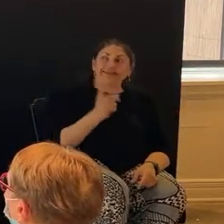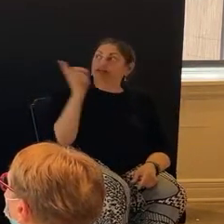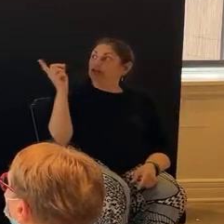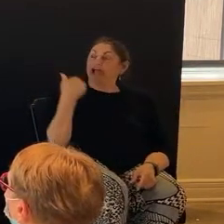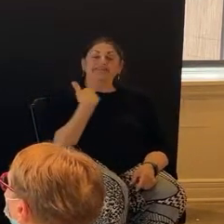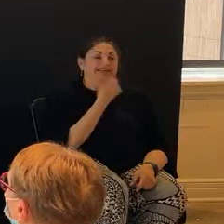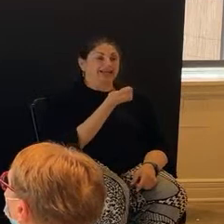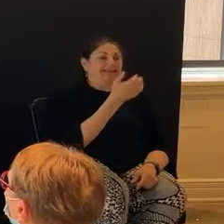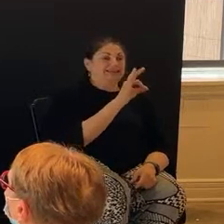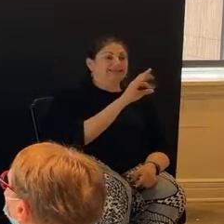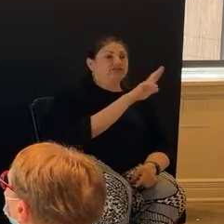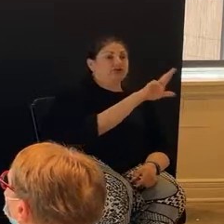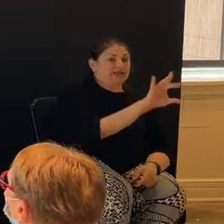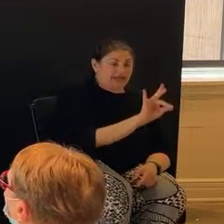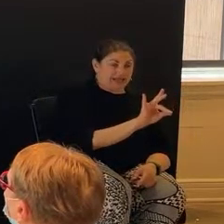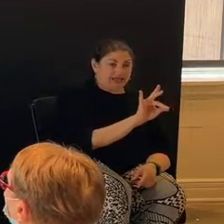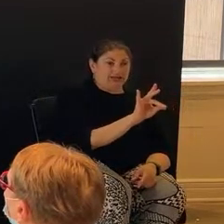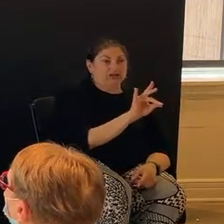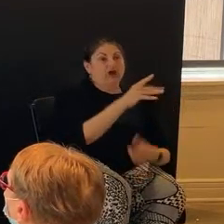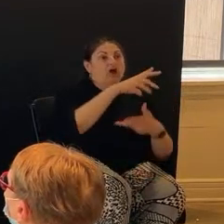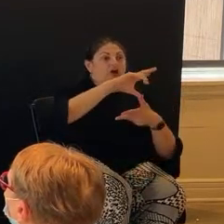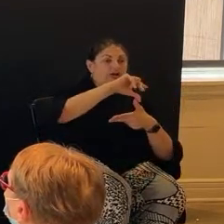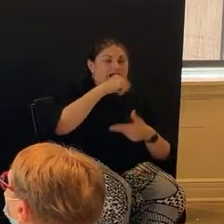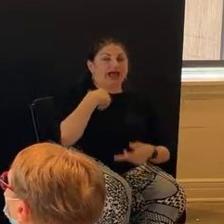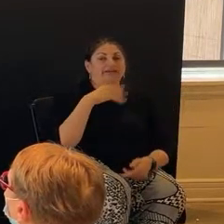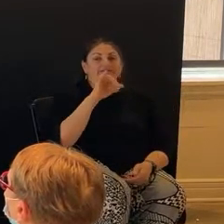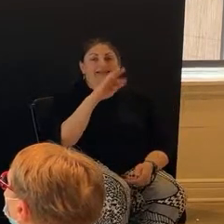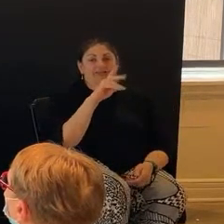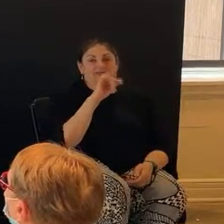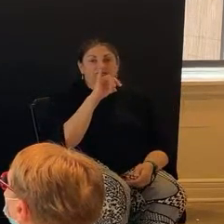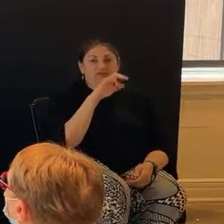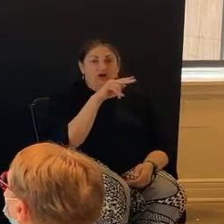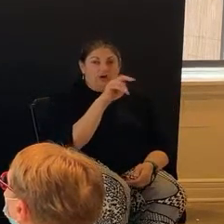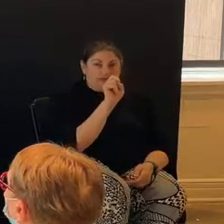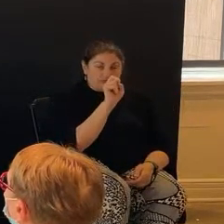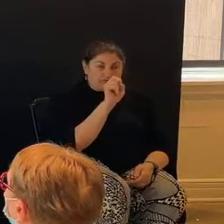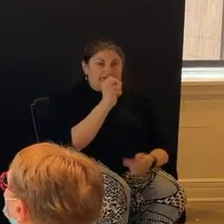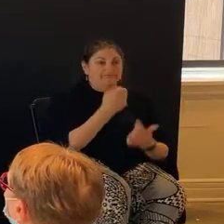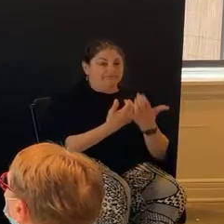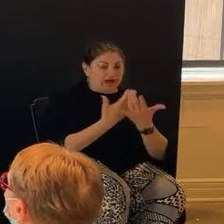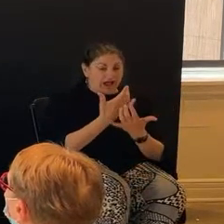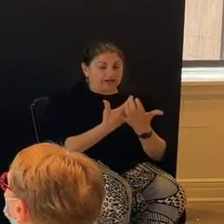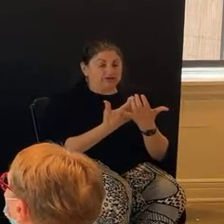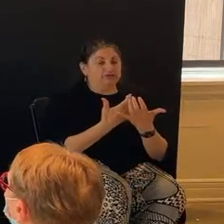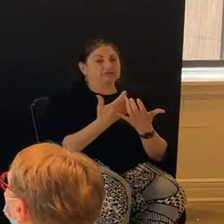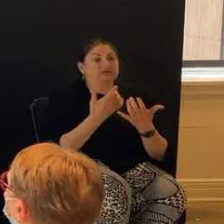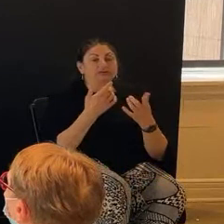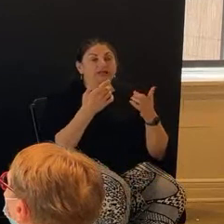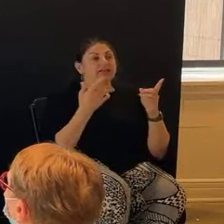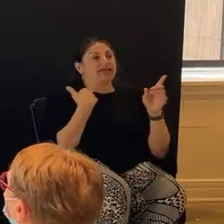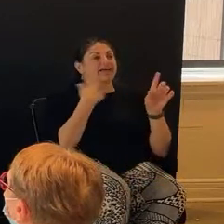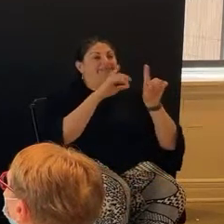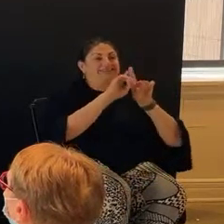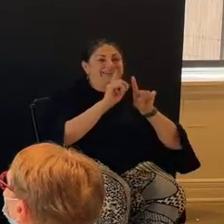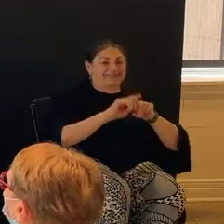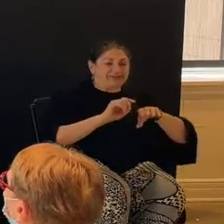There's the 1938 hurricane, the Yellowstone fires, and all of them happen on these different scales. So you can see Mount St. Helens here